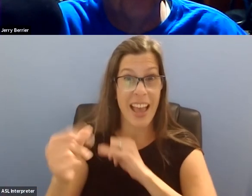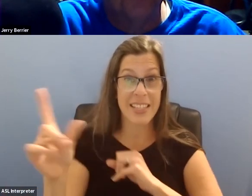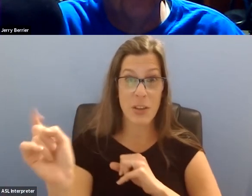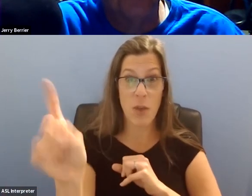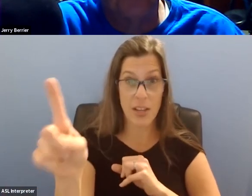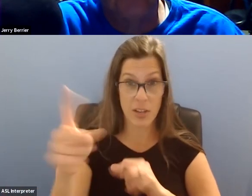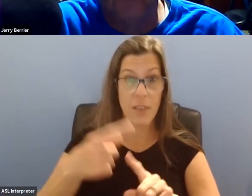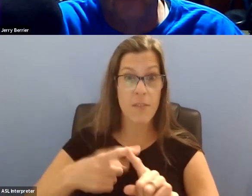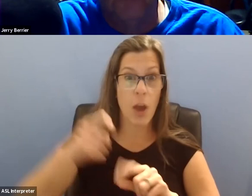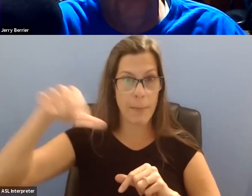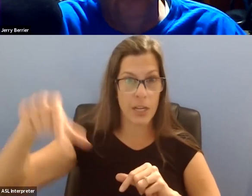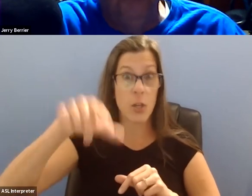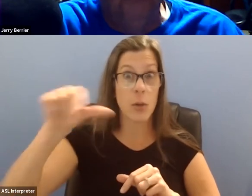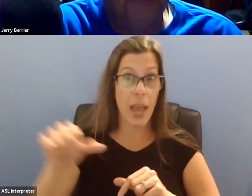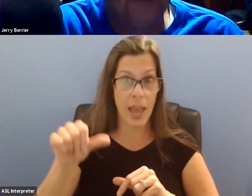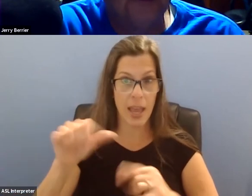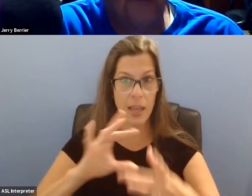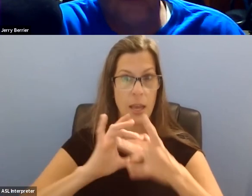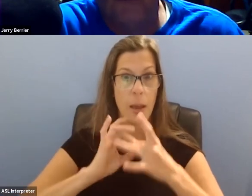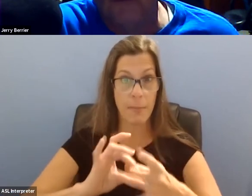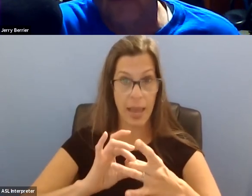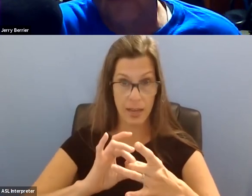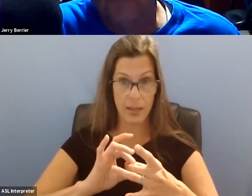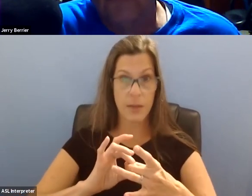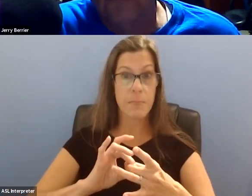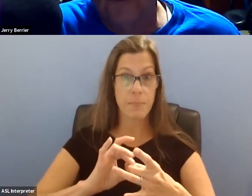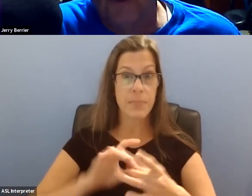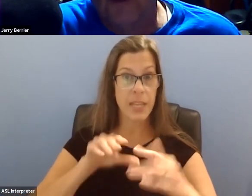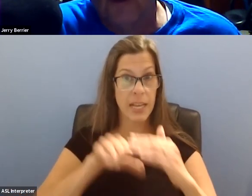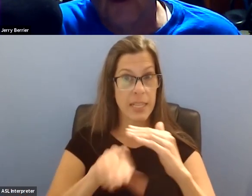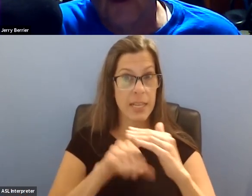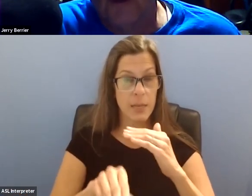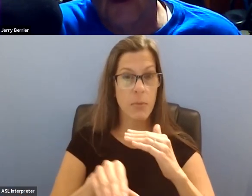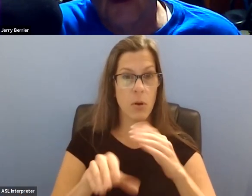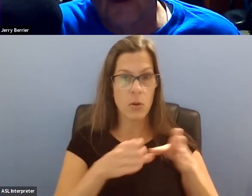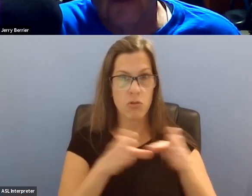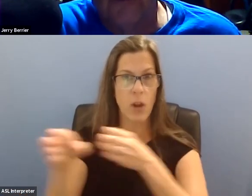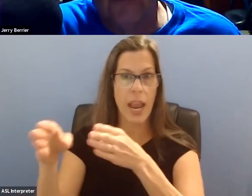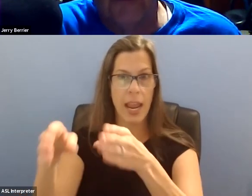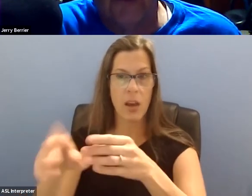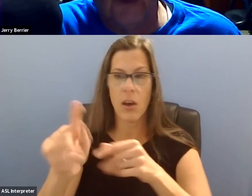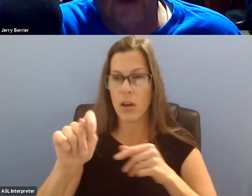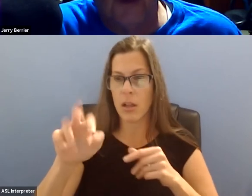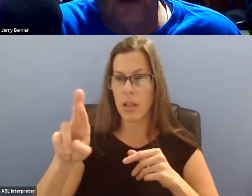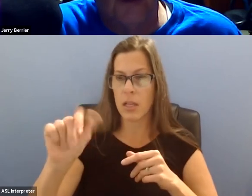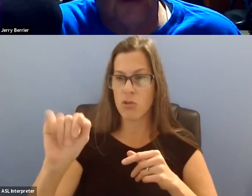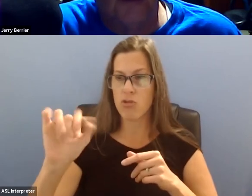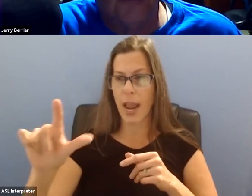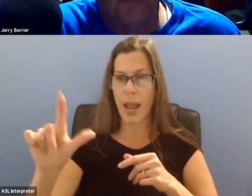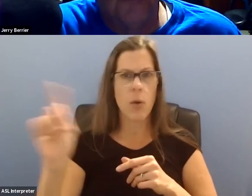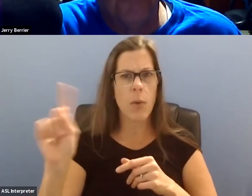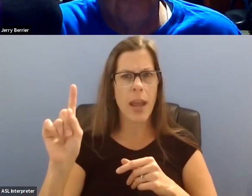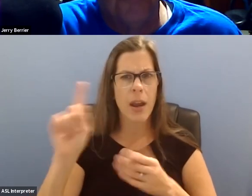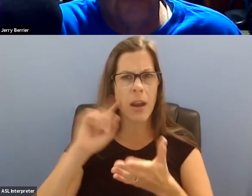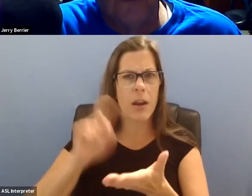that's from the Q and a box about, um, locating accessible trails. There was one question. I can't remember you got to that one,